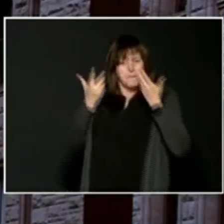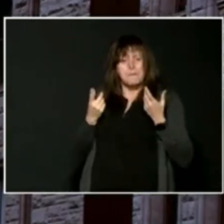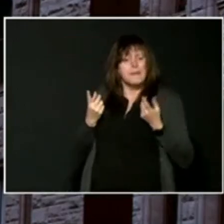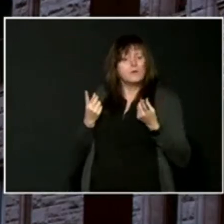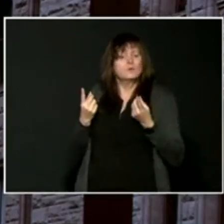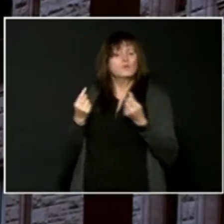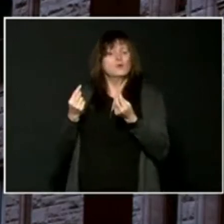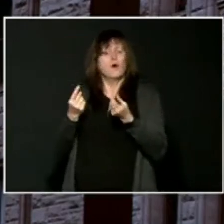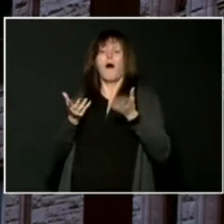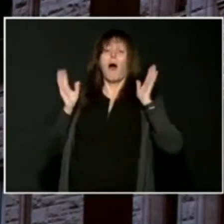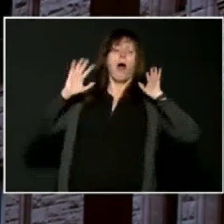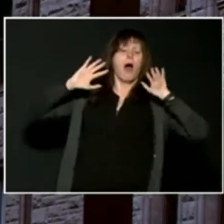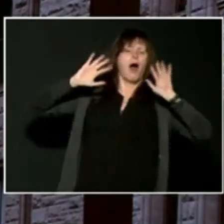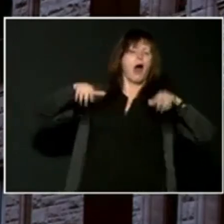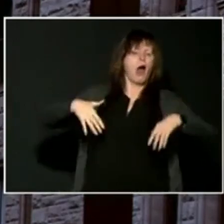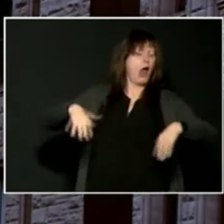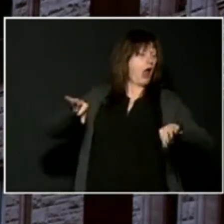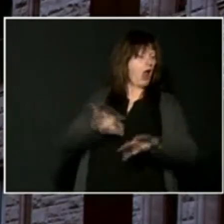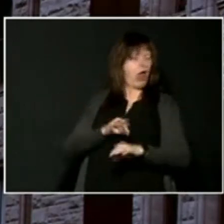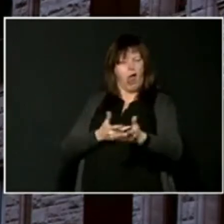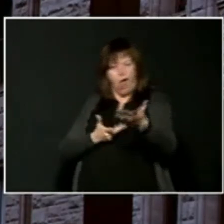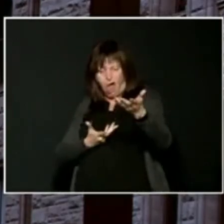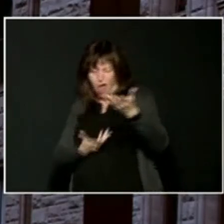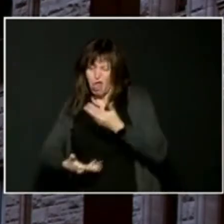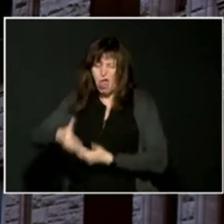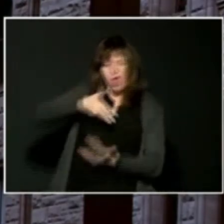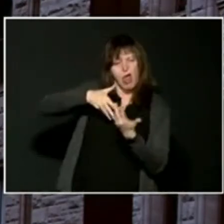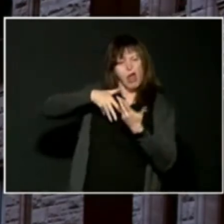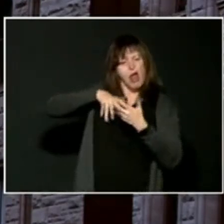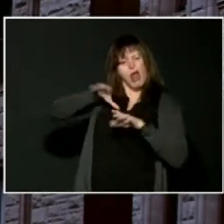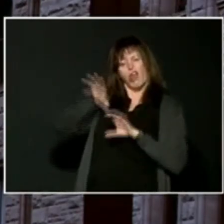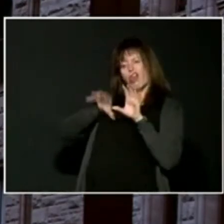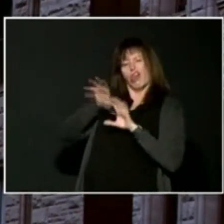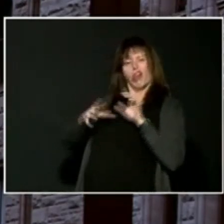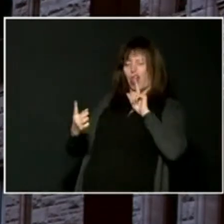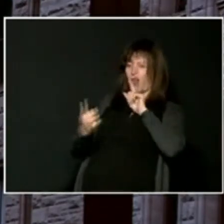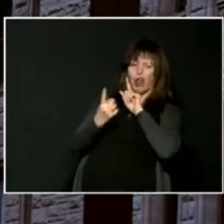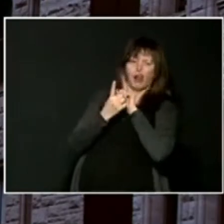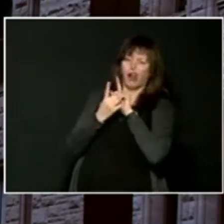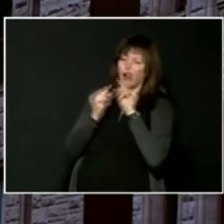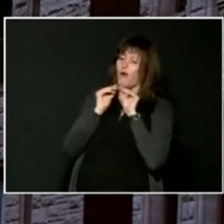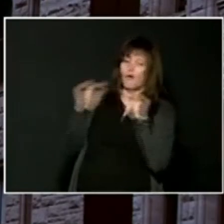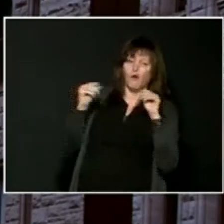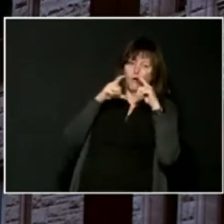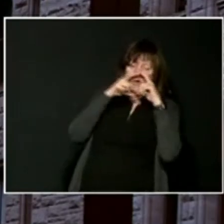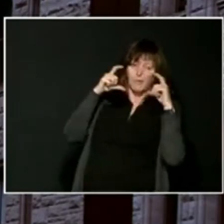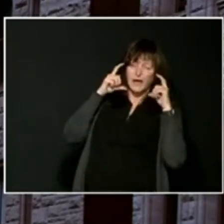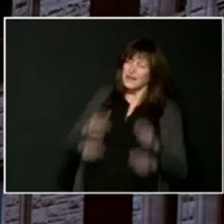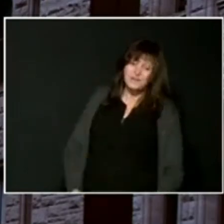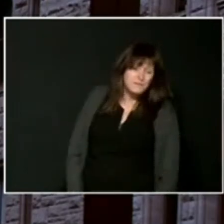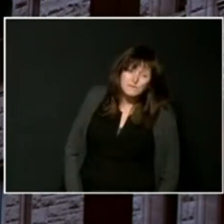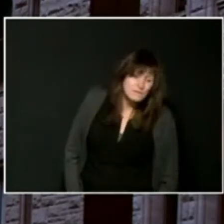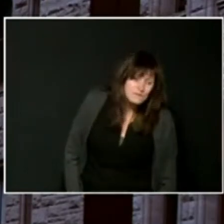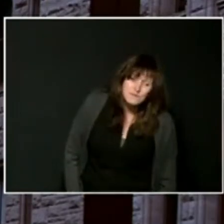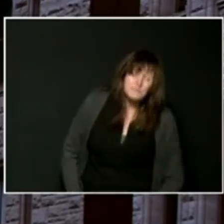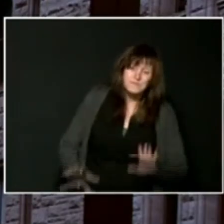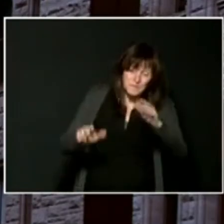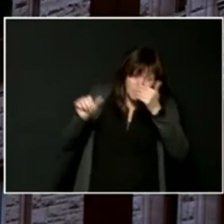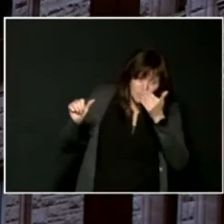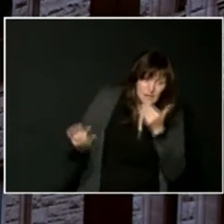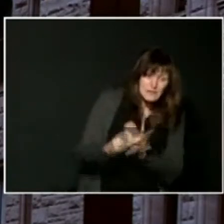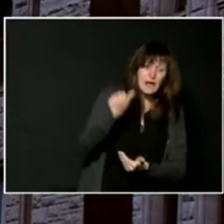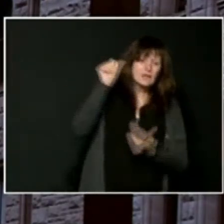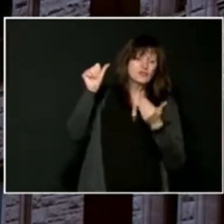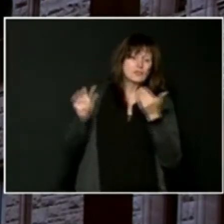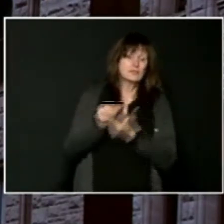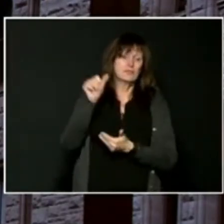as in gathering and having chats in groups with less than 6 feet apart with no masking, a very dangerous and bad decision to undertake.